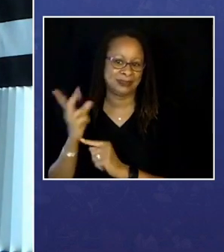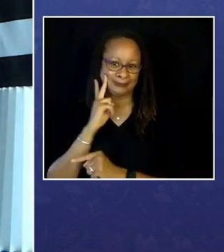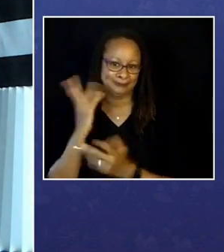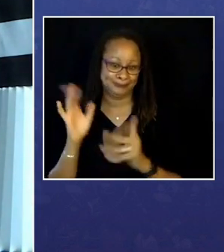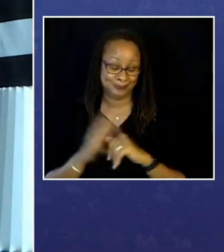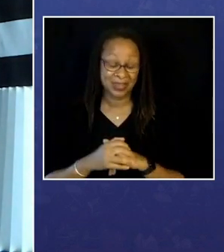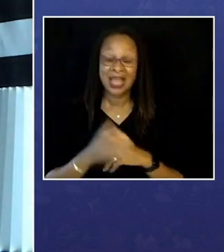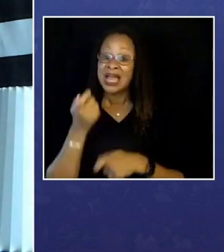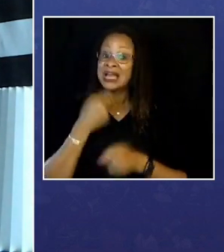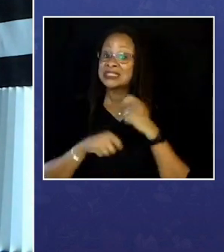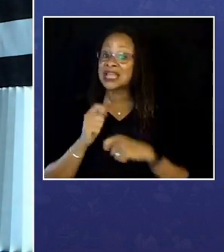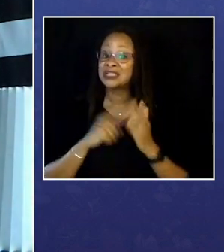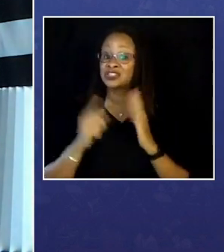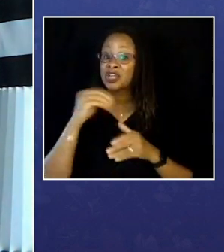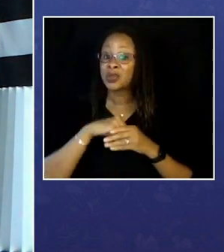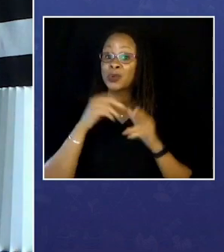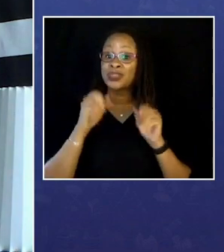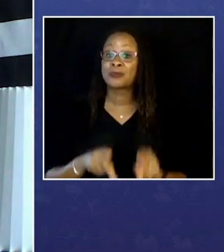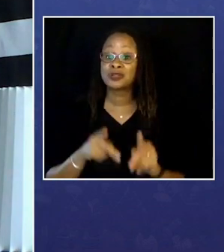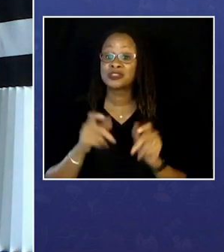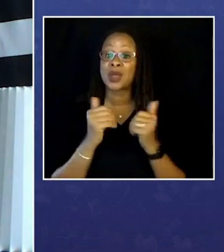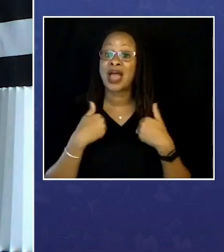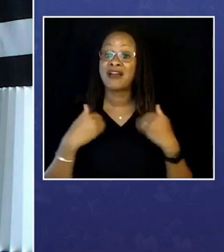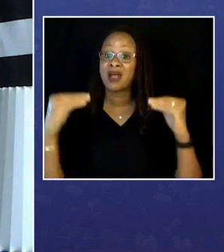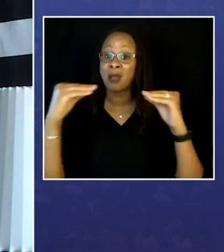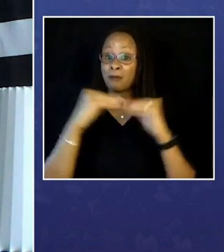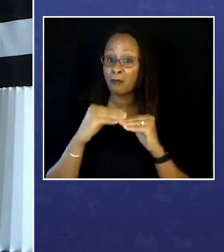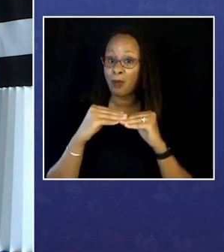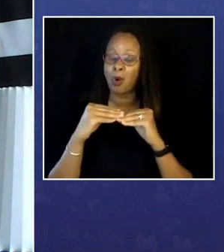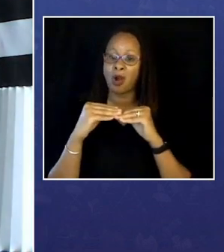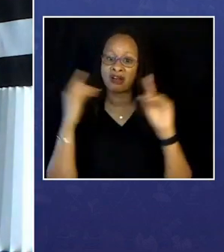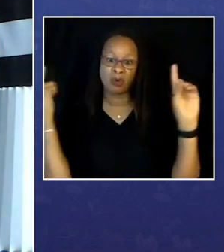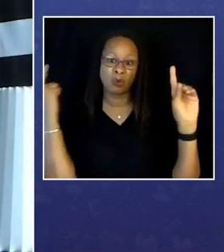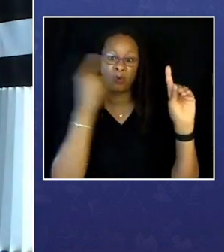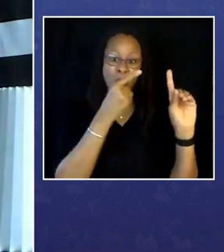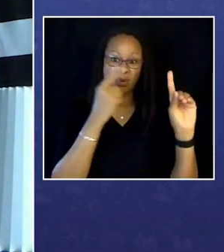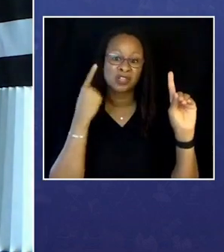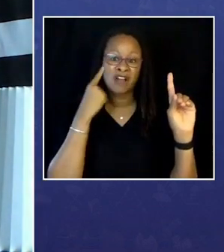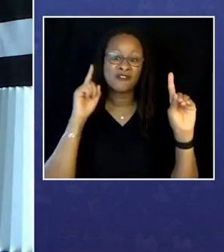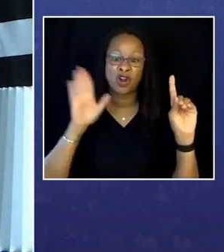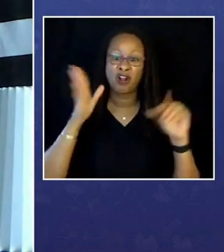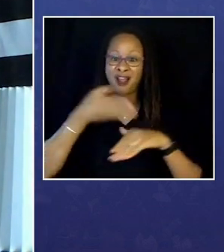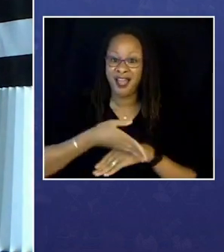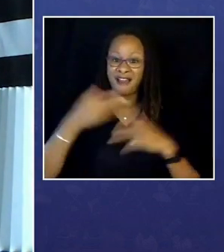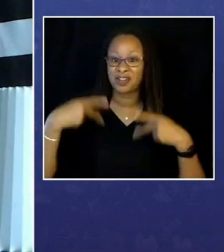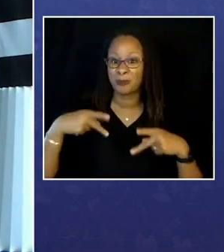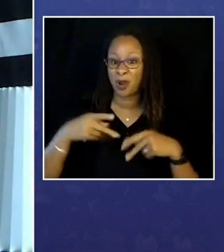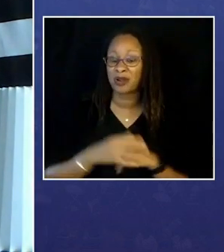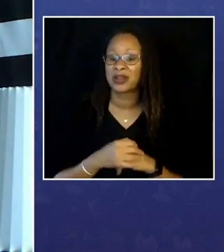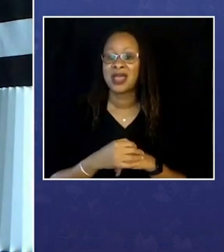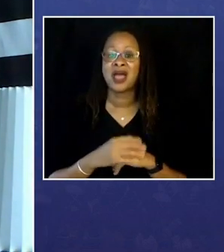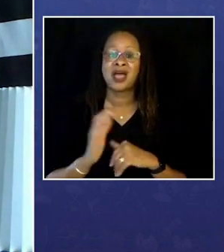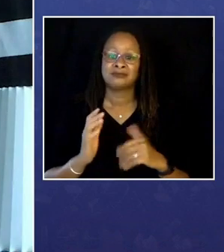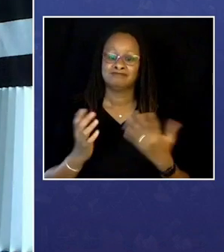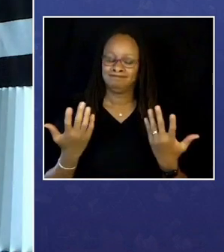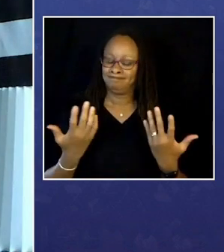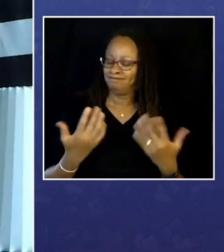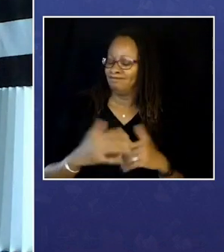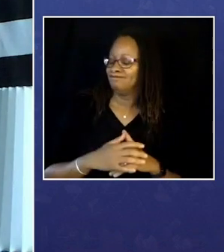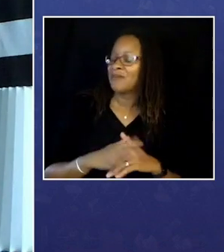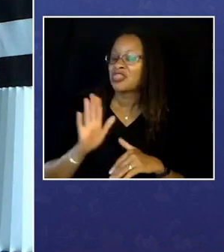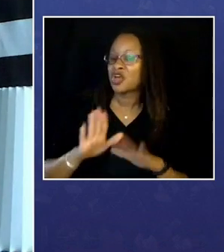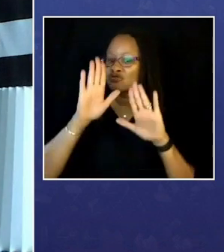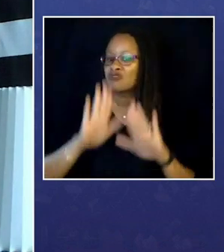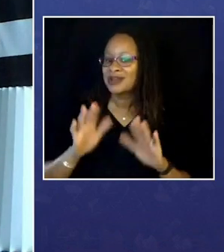minute. Instead, we're going to check in with someone who has even more ambitious plans for her after party. She is arguably